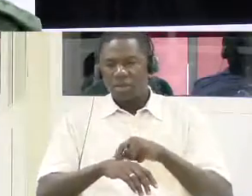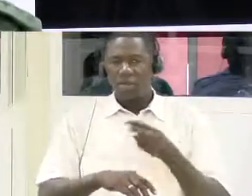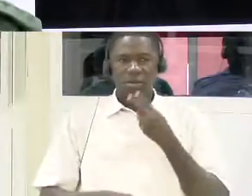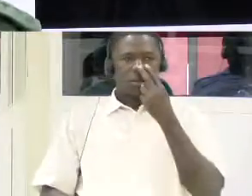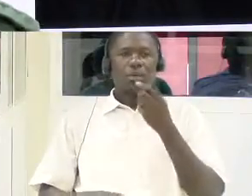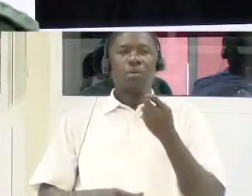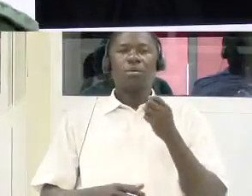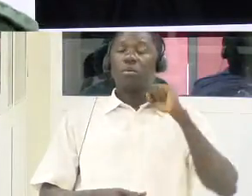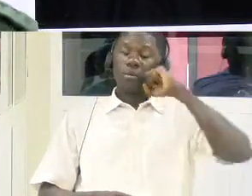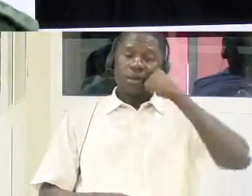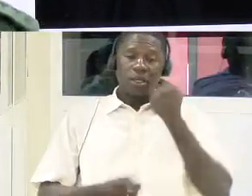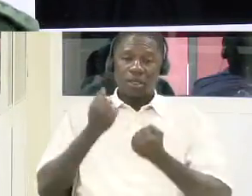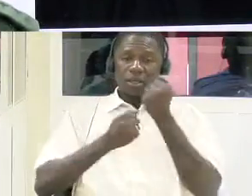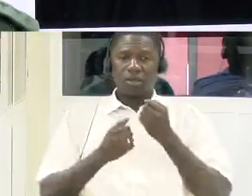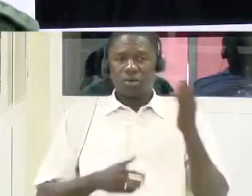around ahead,